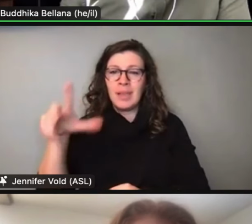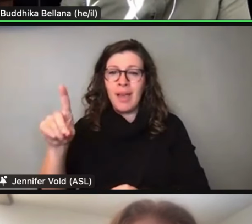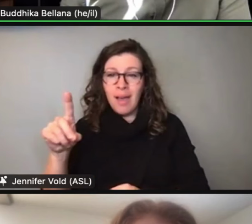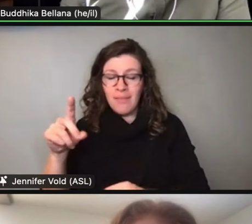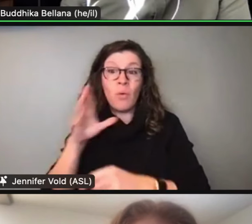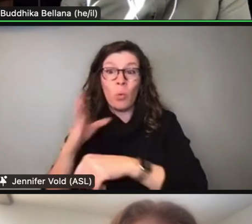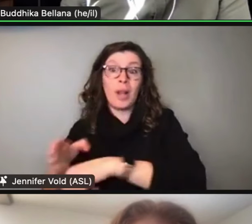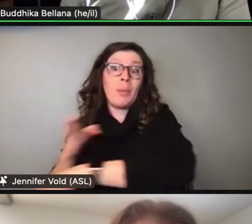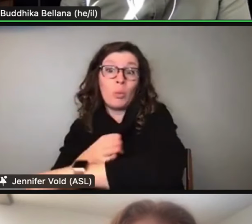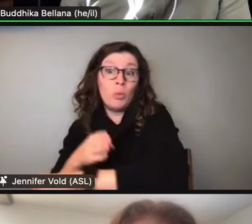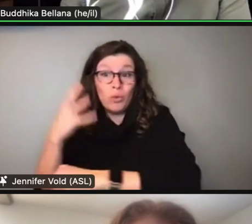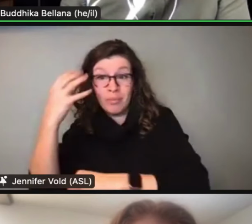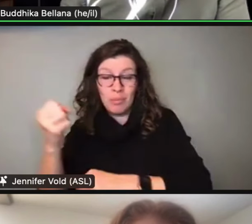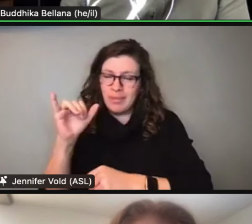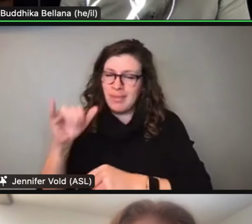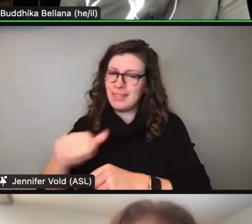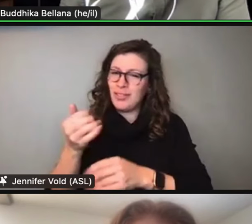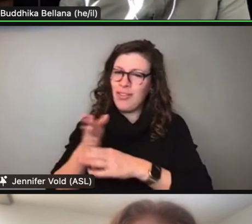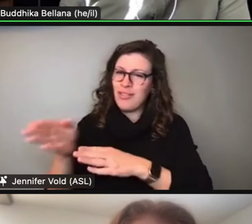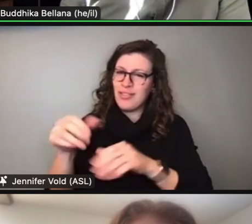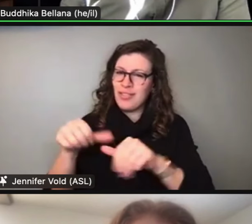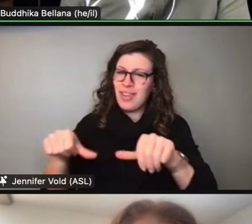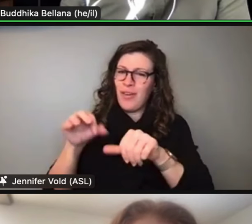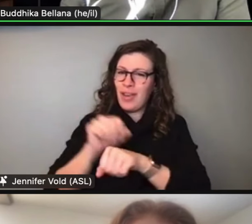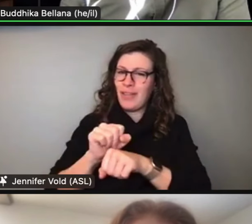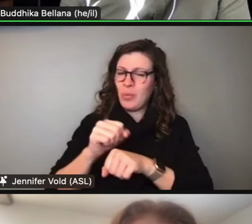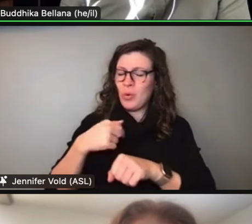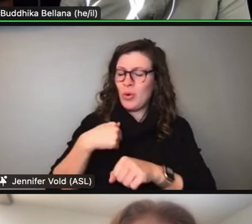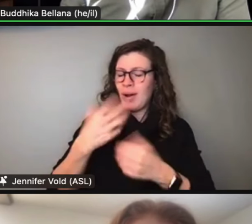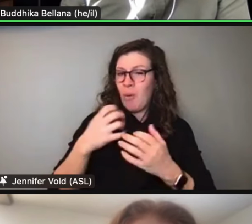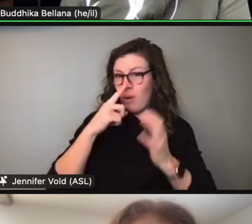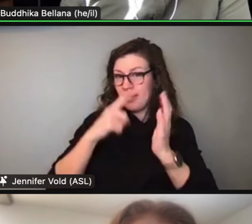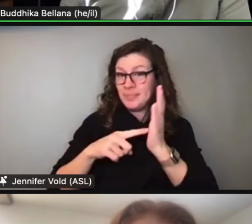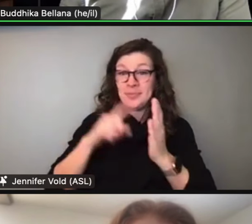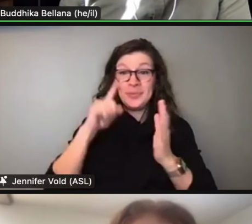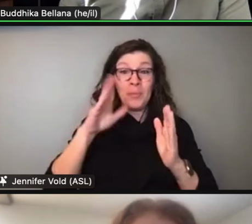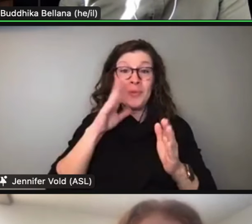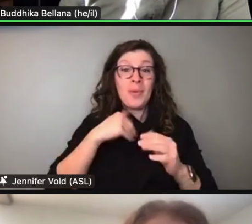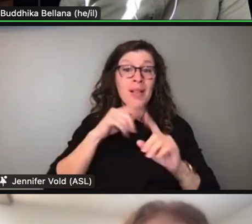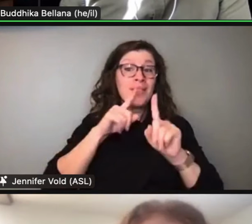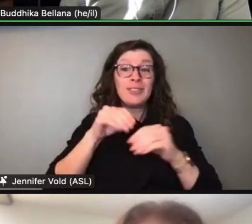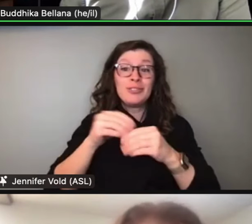going to get into, and yeah, I hope to have some answers at some point in the near future.